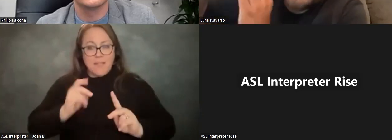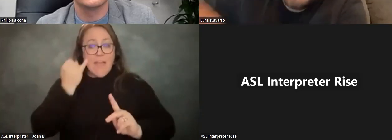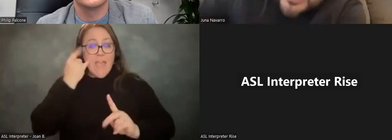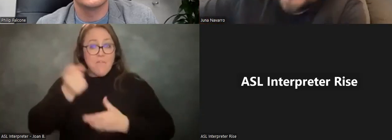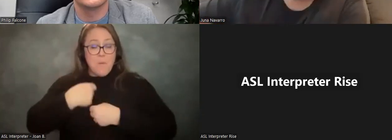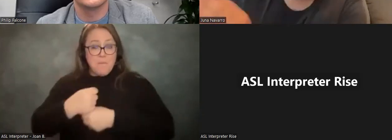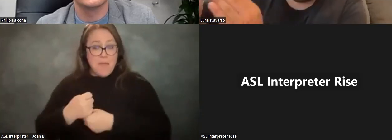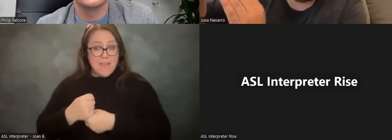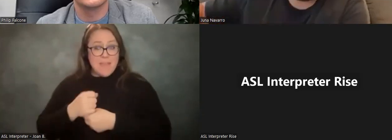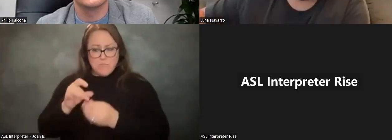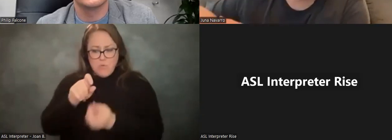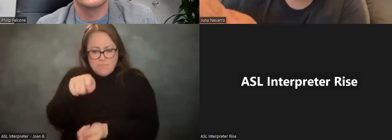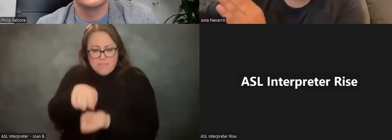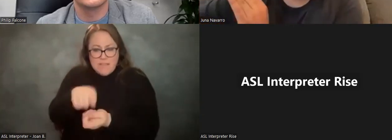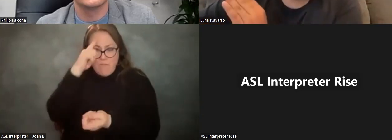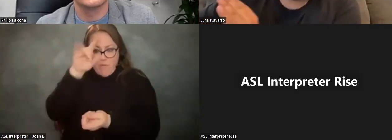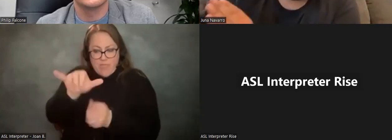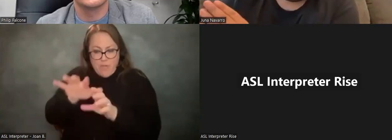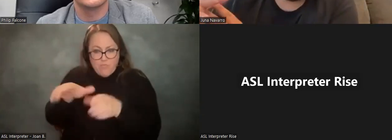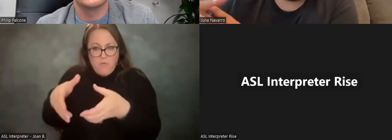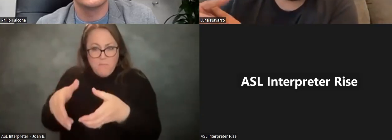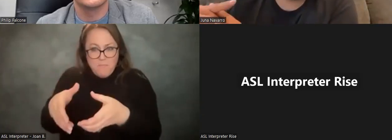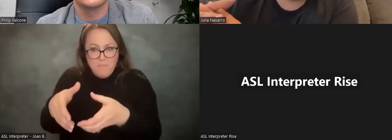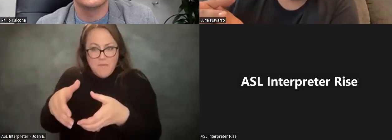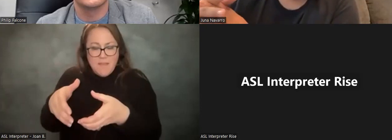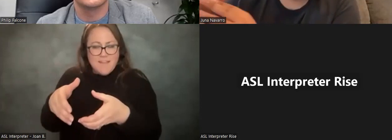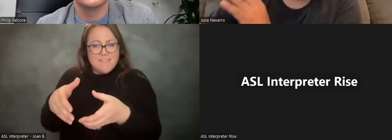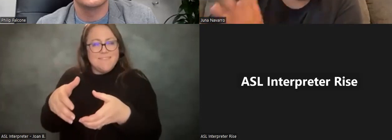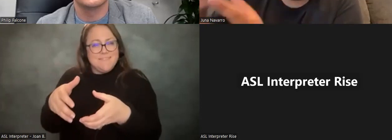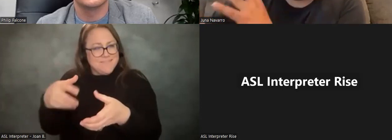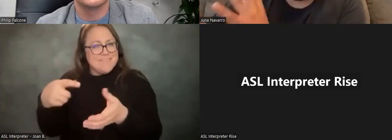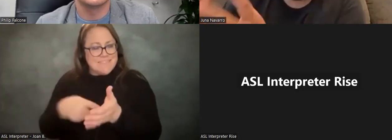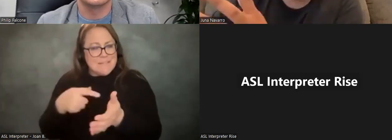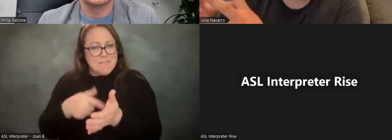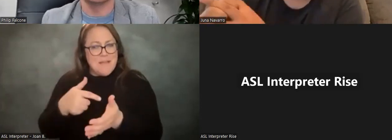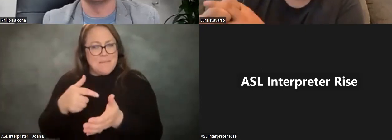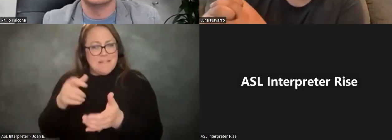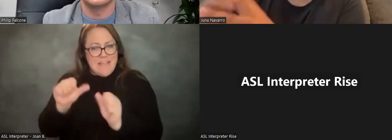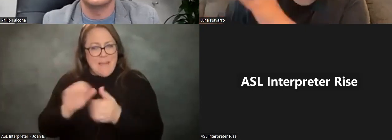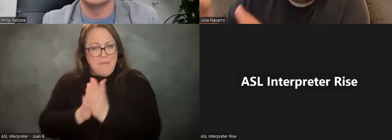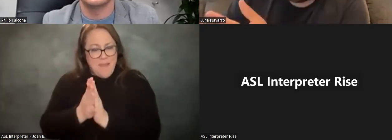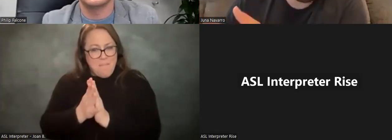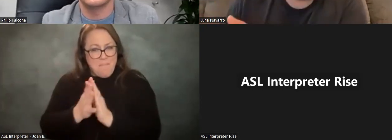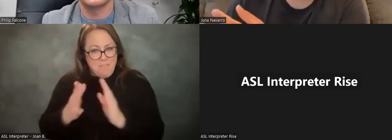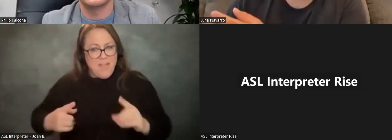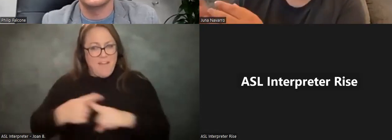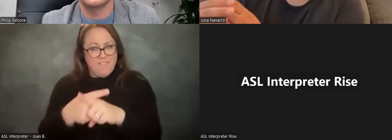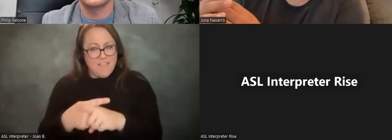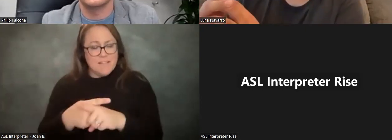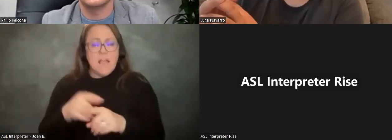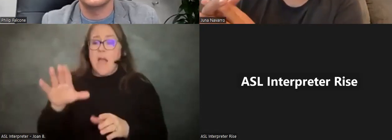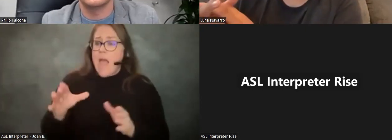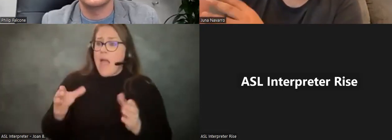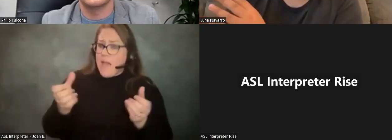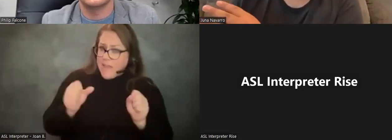that's very specific to a specific group, then sometimes that can also lead to like a big conflict. That will happen here and there, but